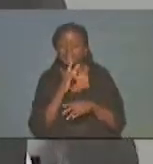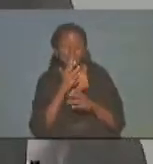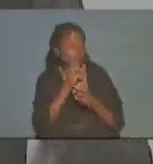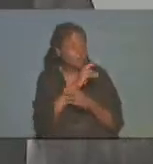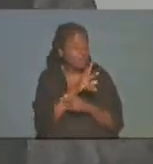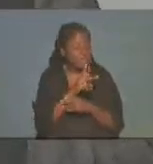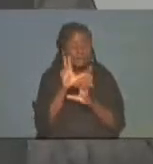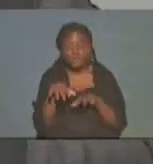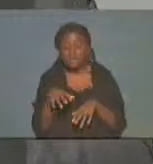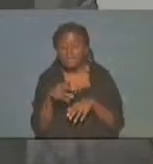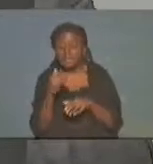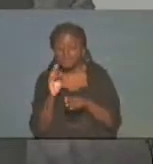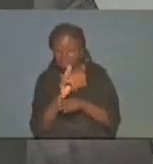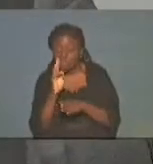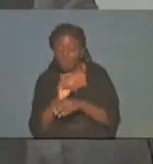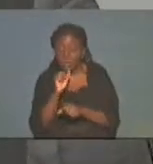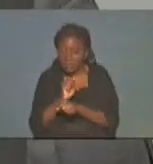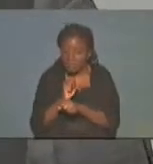could operate their phone,